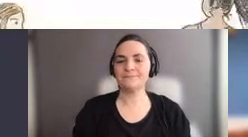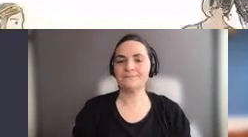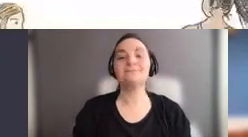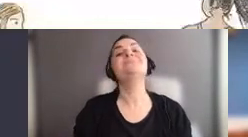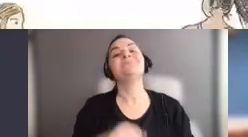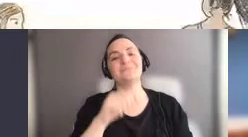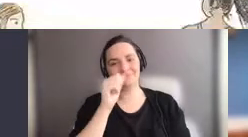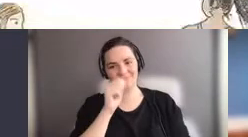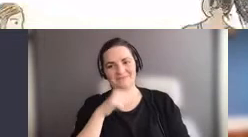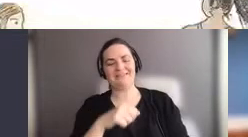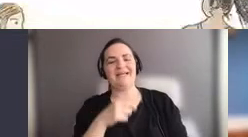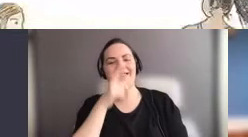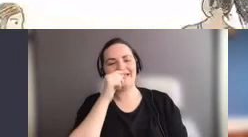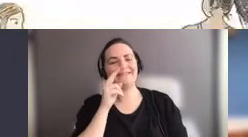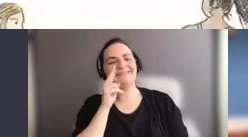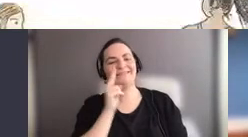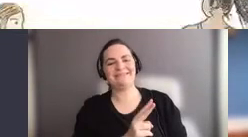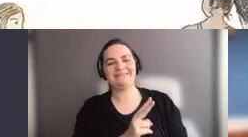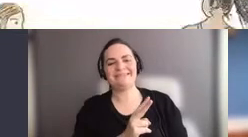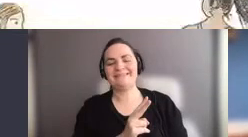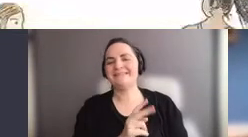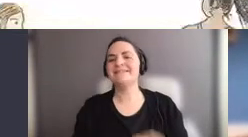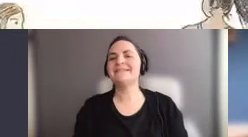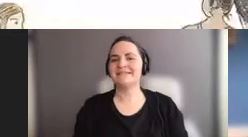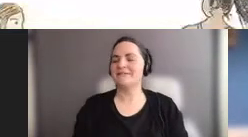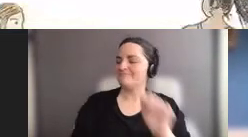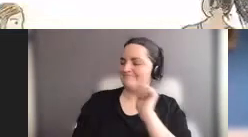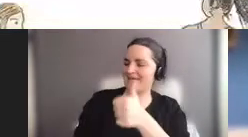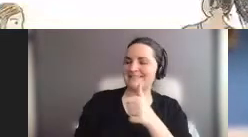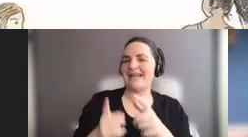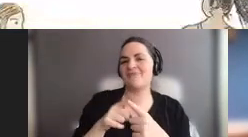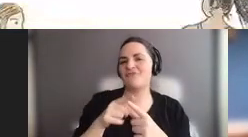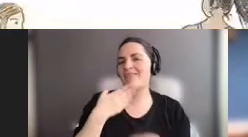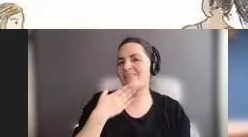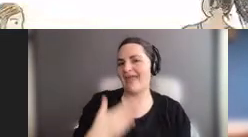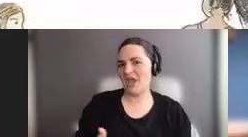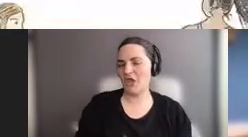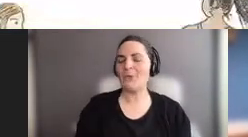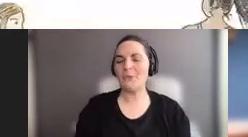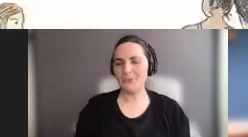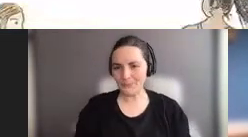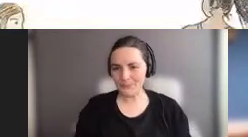Yes, I can see the screen. Fantastic. Thanks, Eldred. That's brilliant. So I'm looking at the